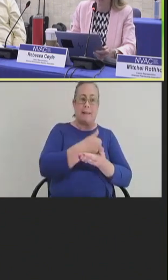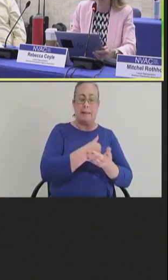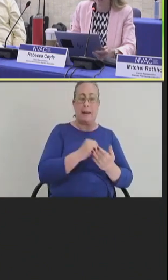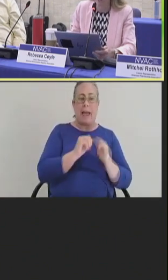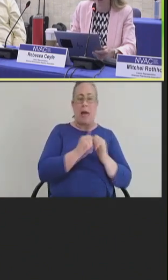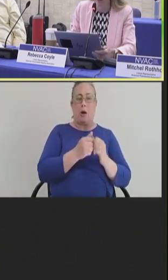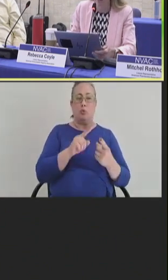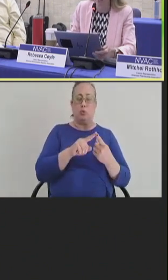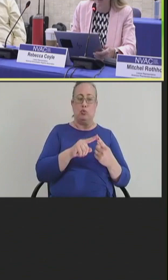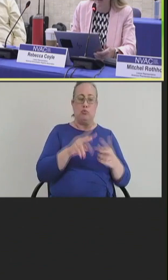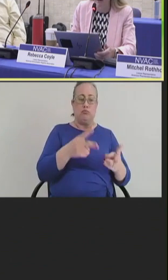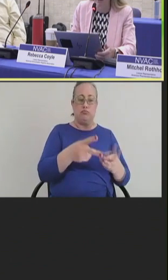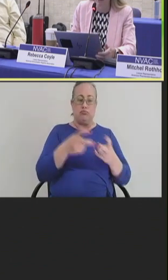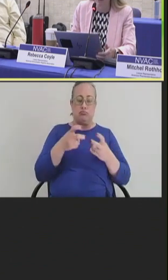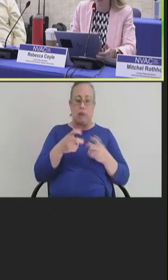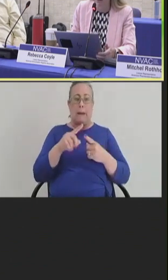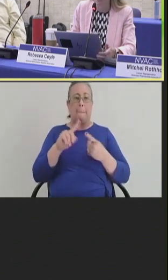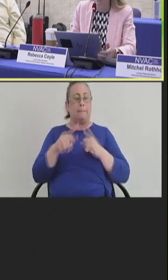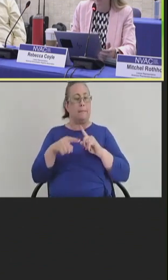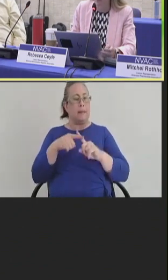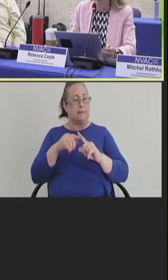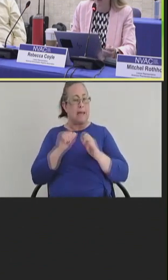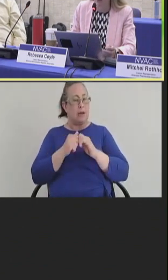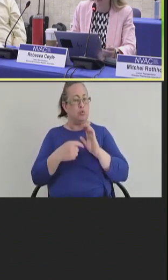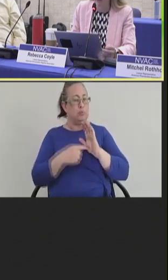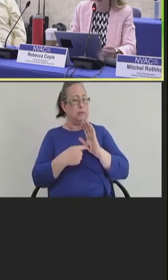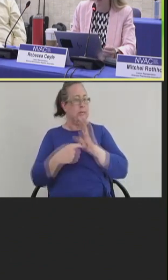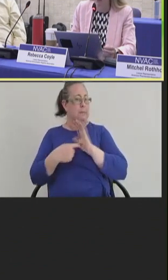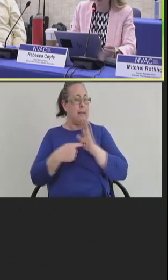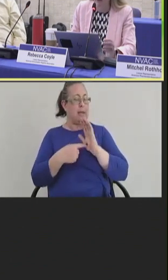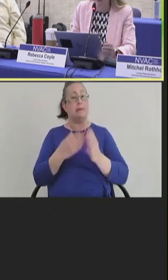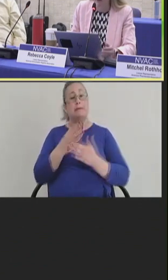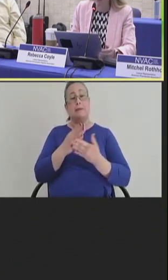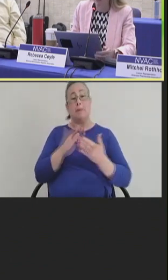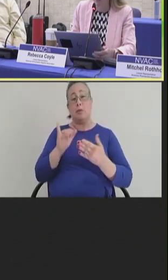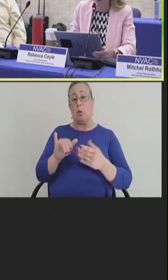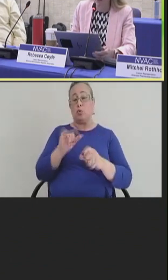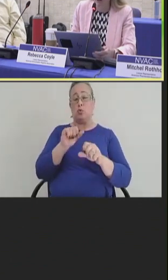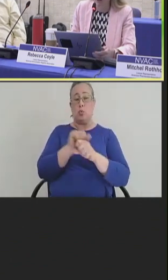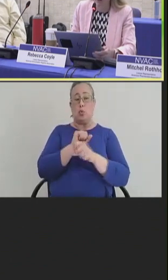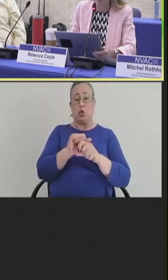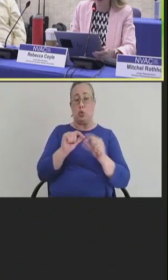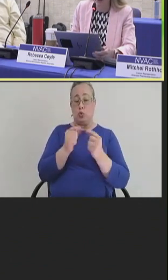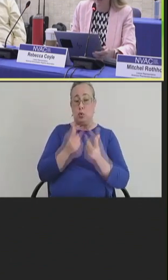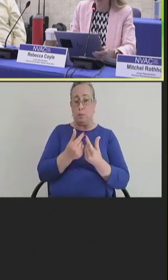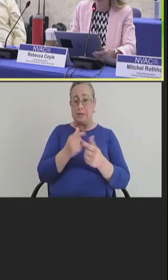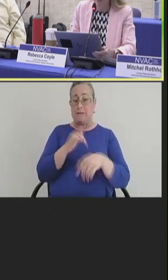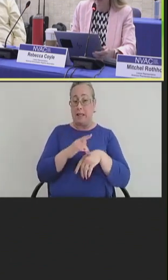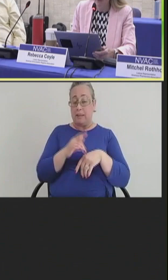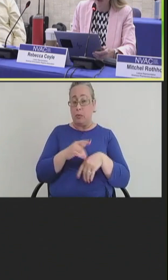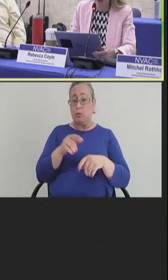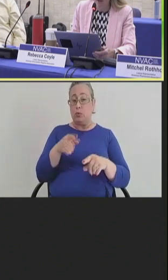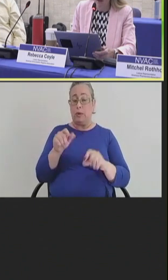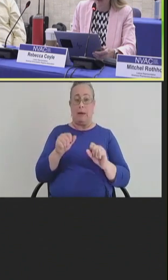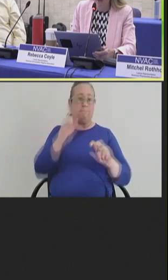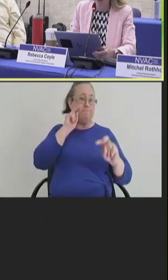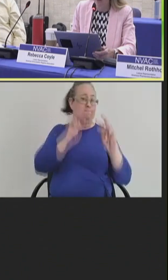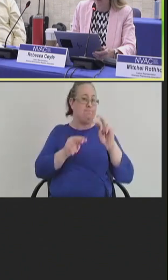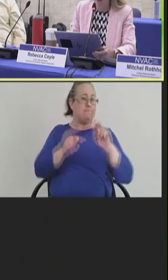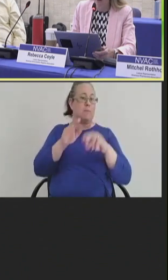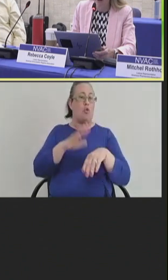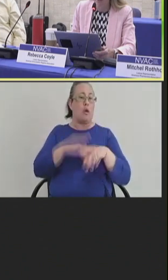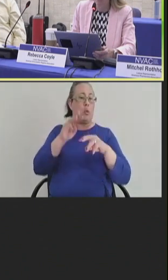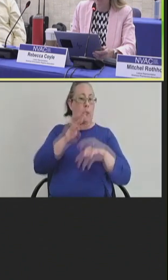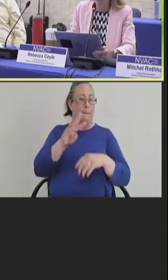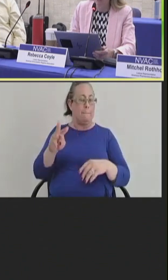and then also how to display that. Several of those work groups are available. You can find more information on our website. And then